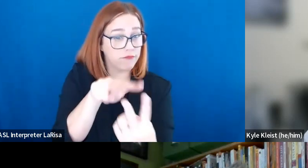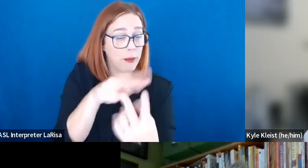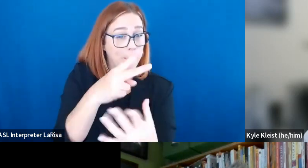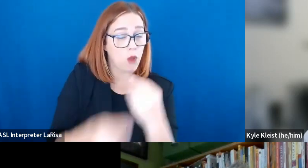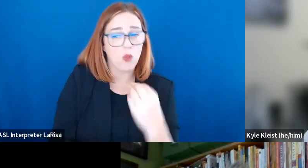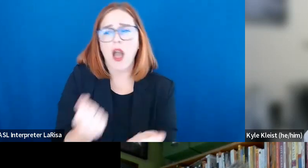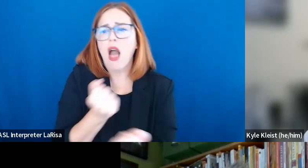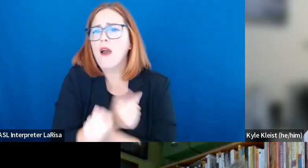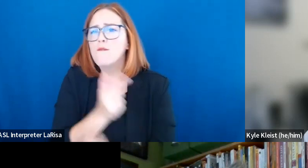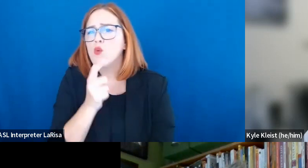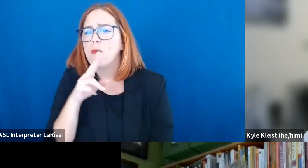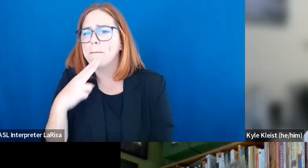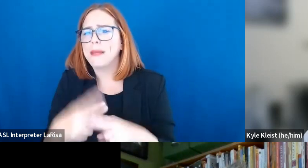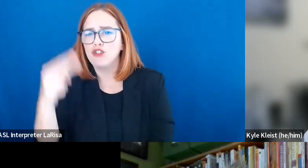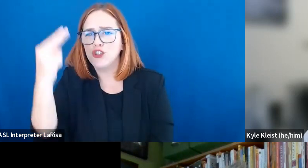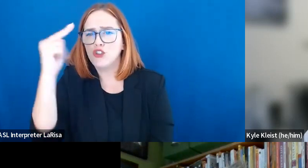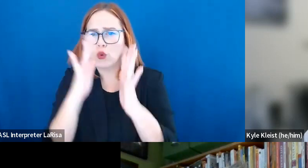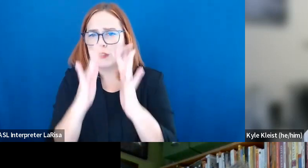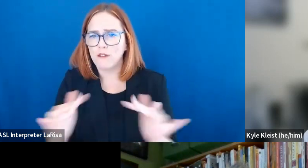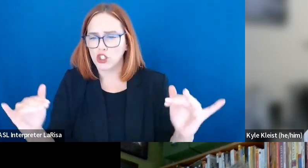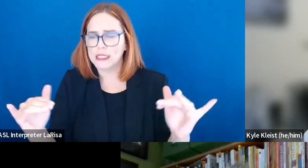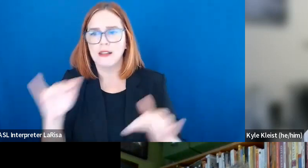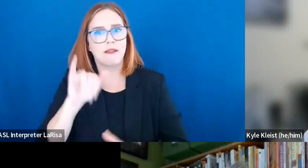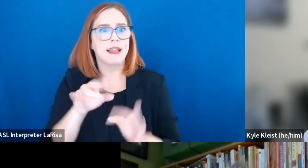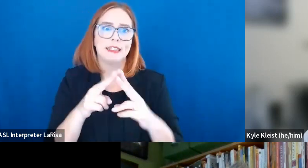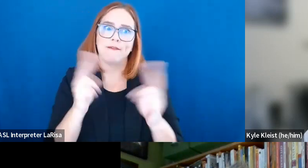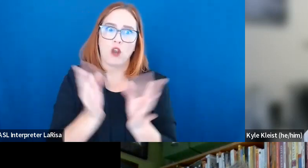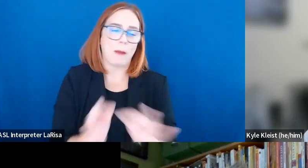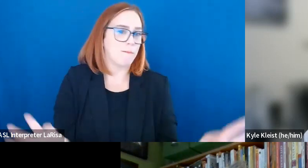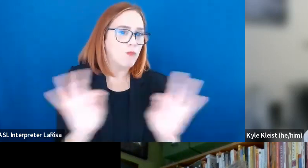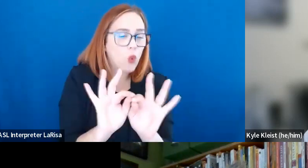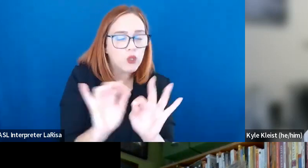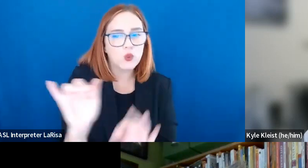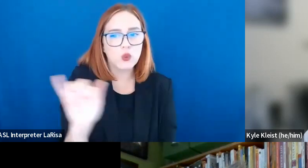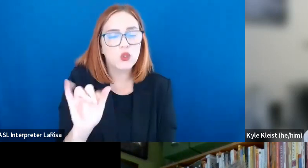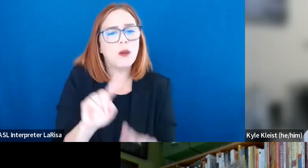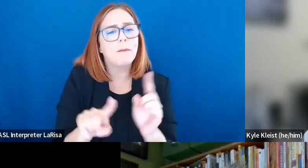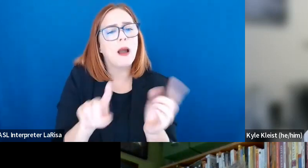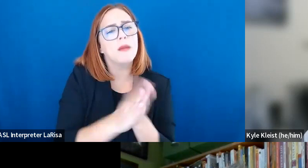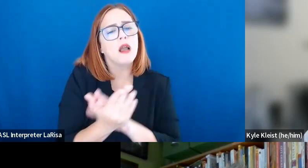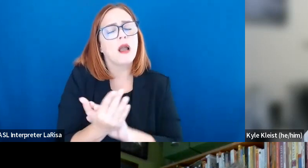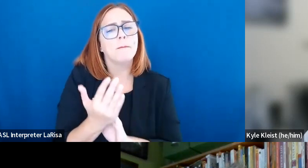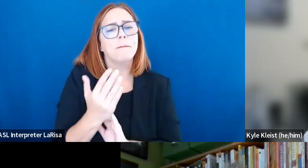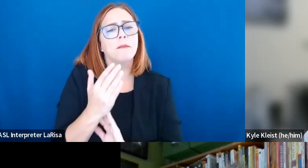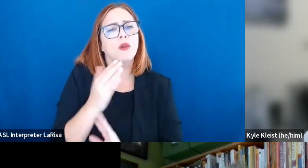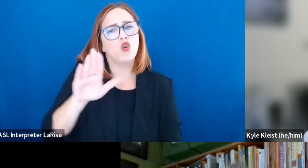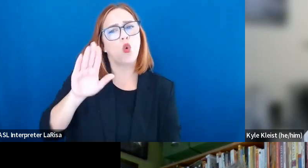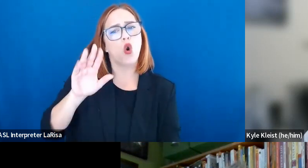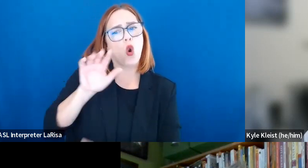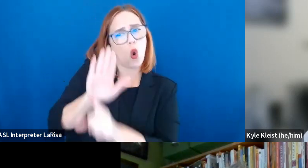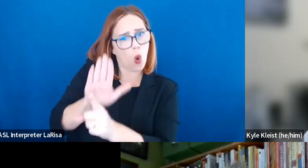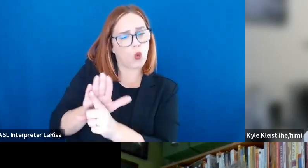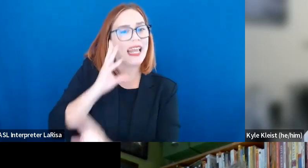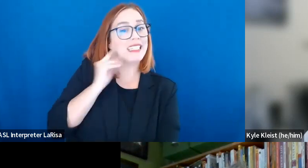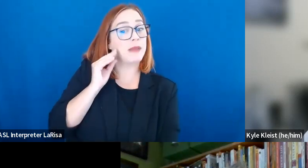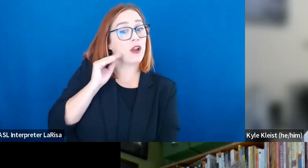neurodivergence was brought up. I think that's so important. But normalizing and respecting your own experience, I think, is,